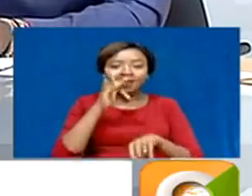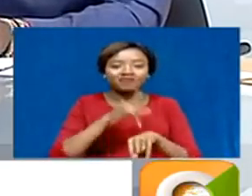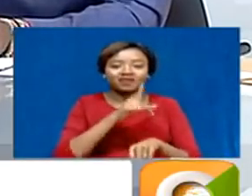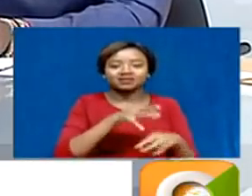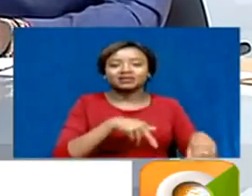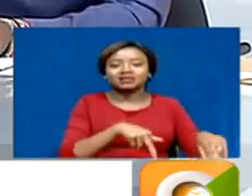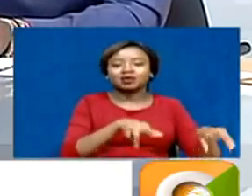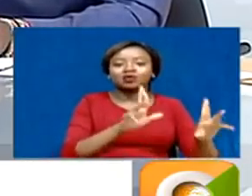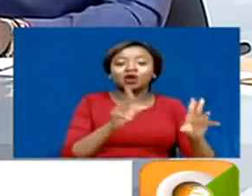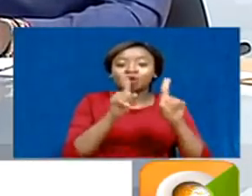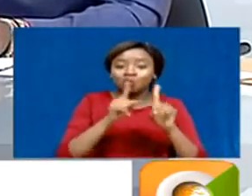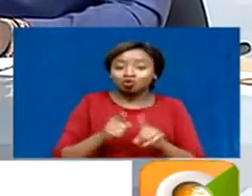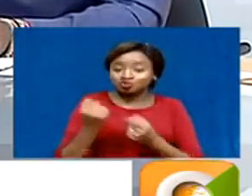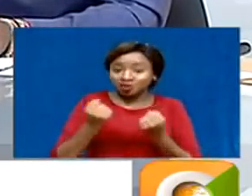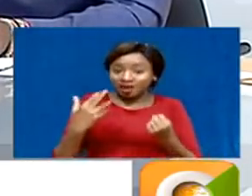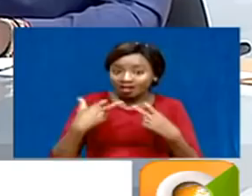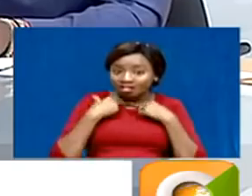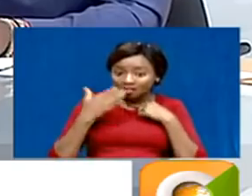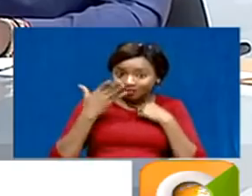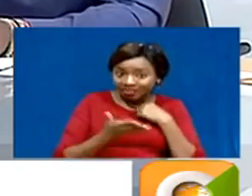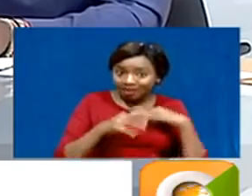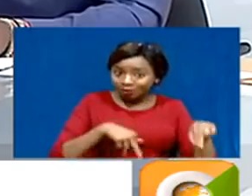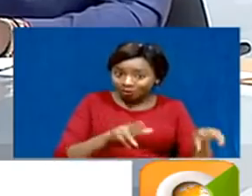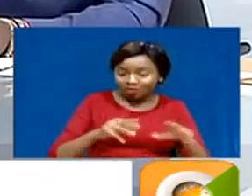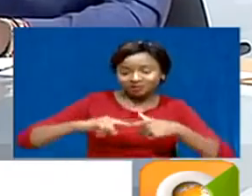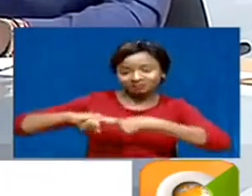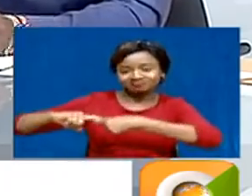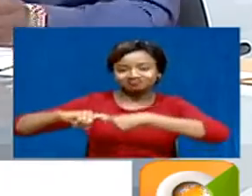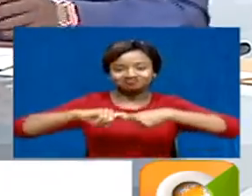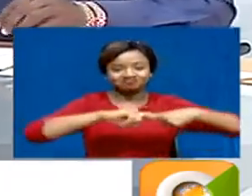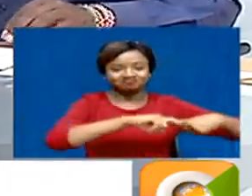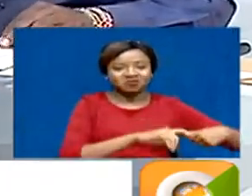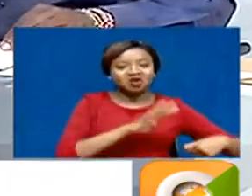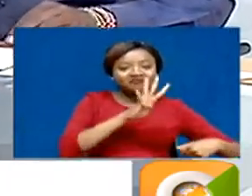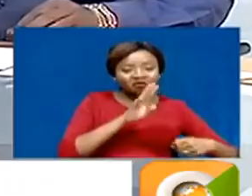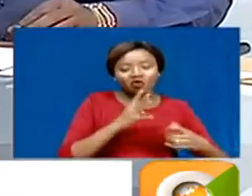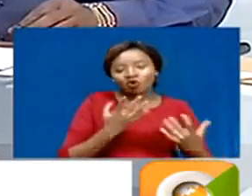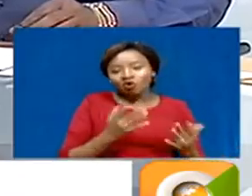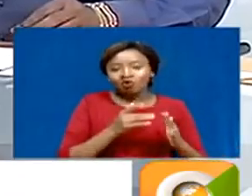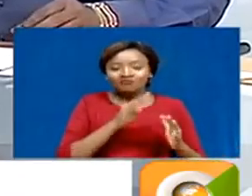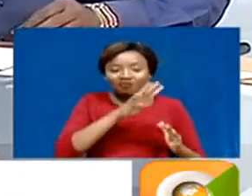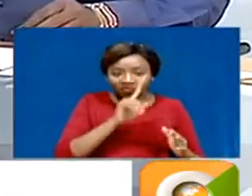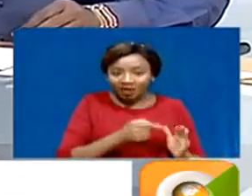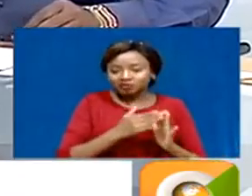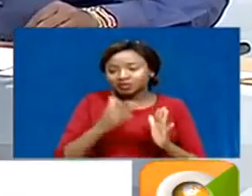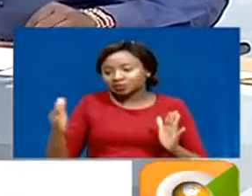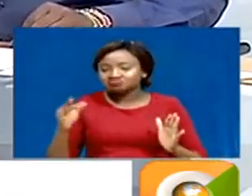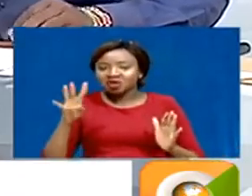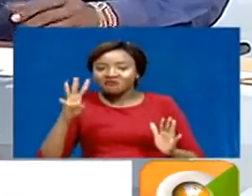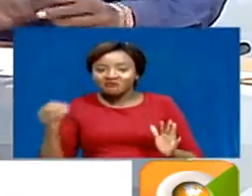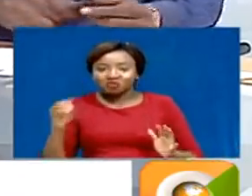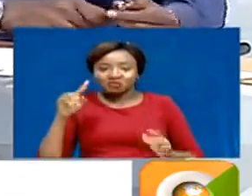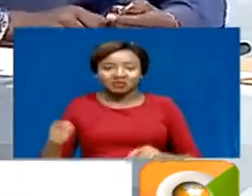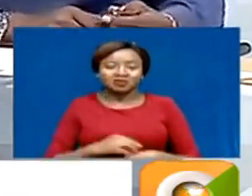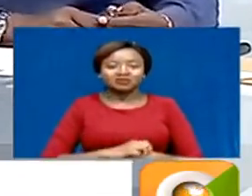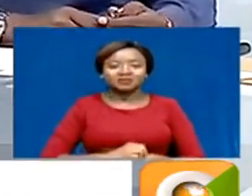including towing fees, which range from 4,000 shillings and 40,000 shillings, depending on the class of the vehicle. President Uhuru Kenyatta,